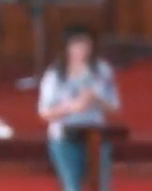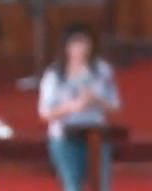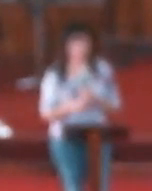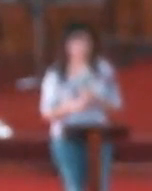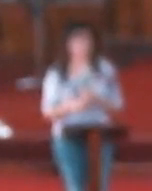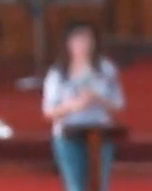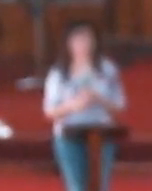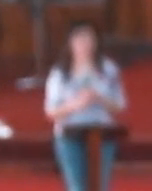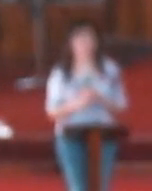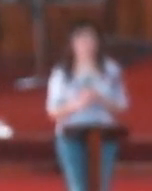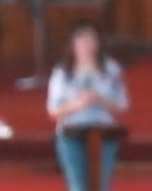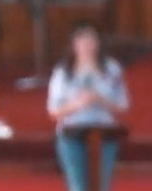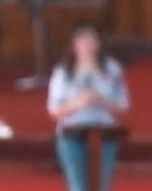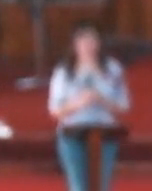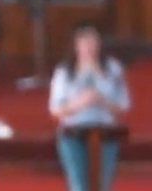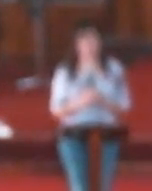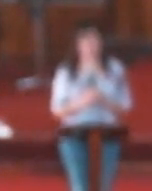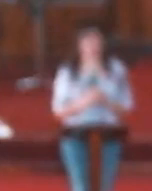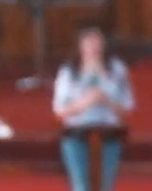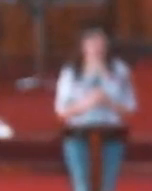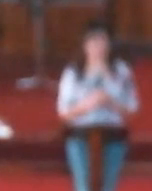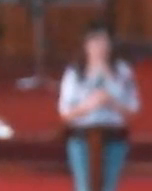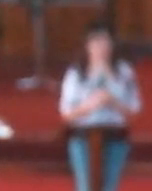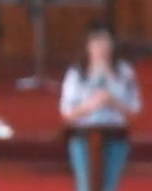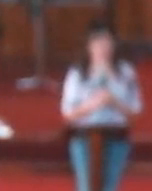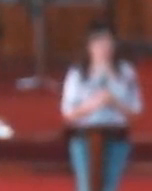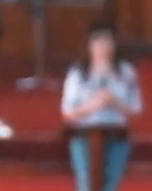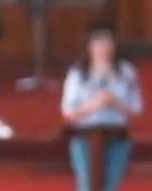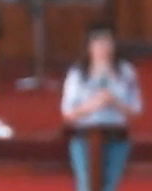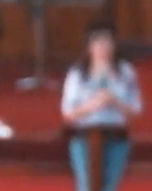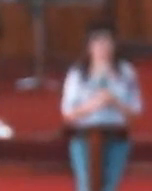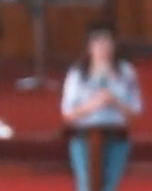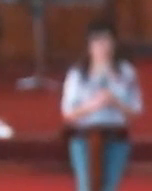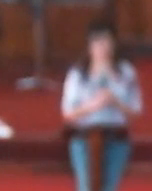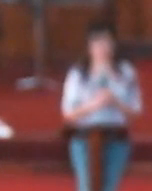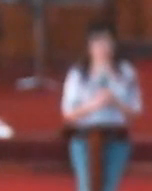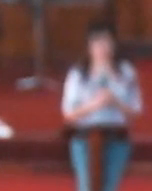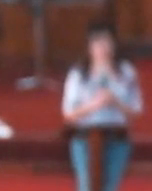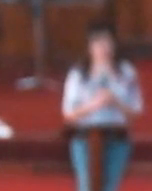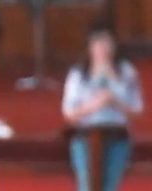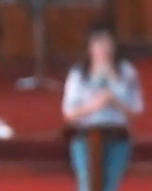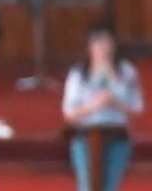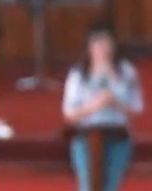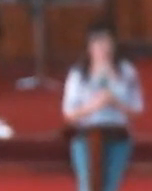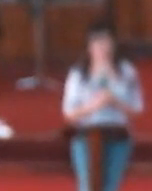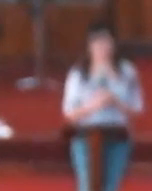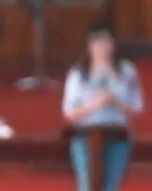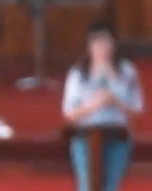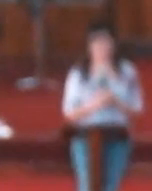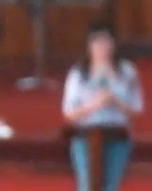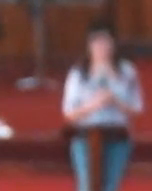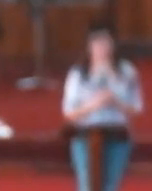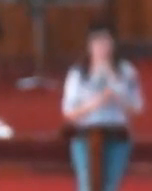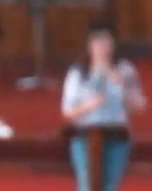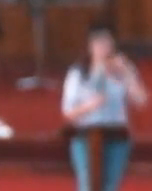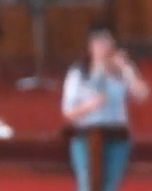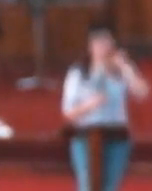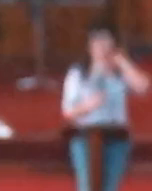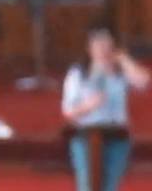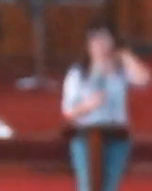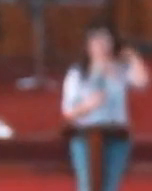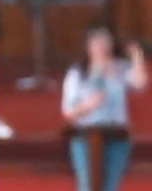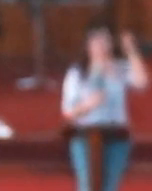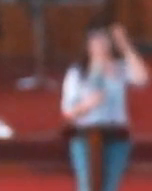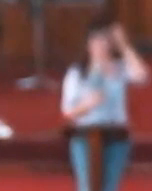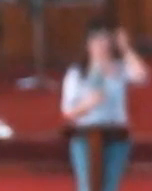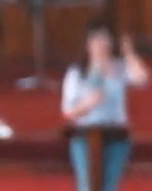él dijo, bueno, ¿saben qué, muchachos? Ahora que lleguemos a Jerusalén, me van a meter preso, me van a enjuiciar